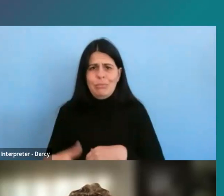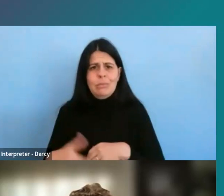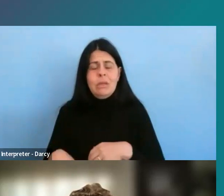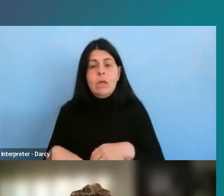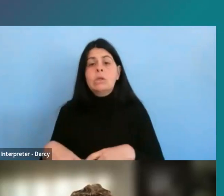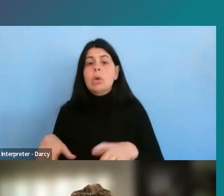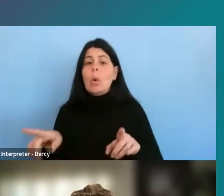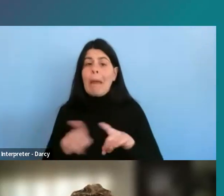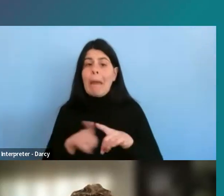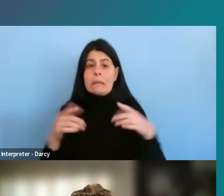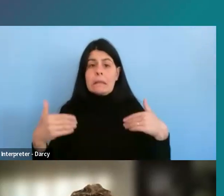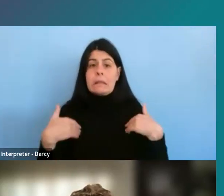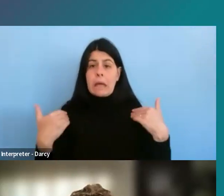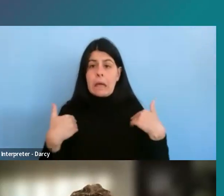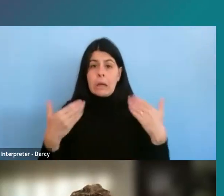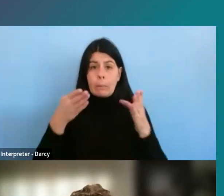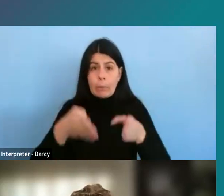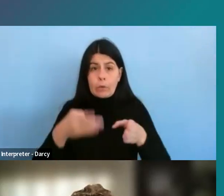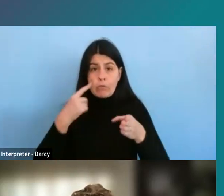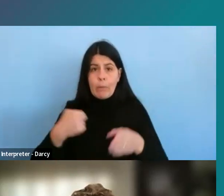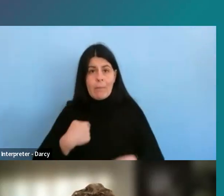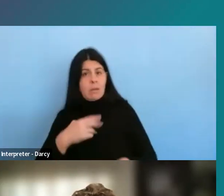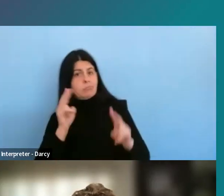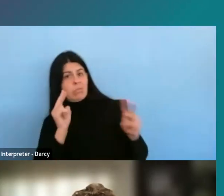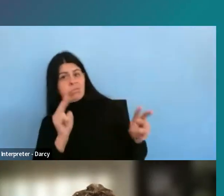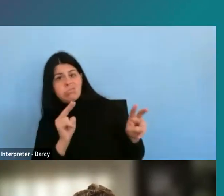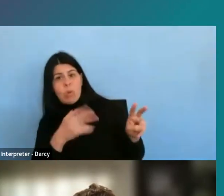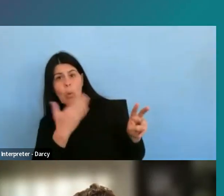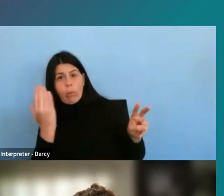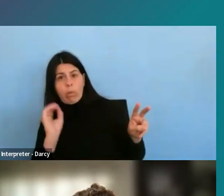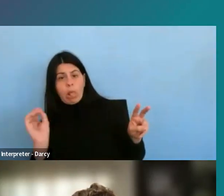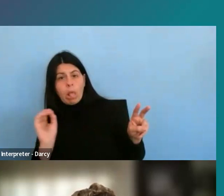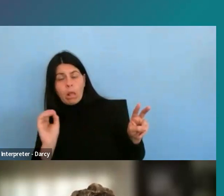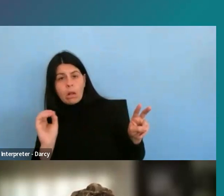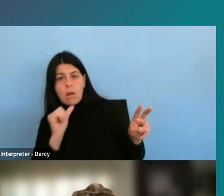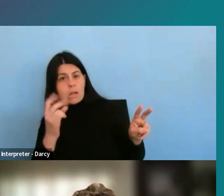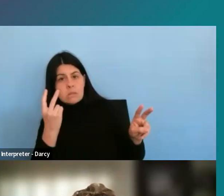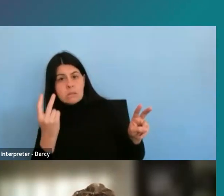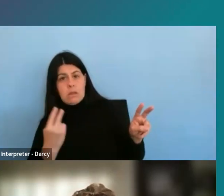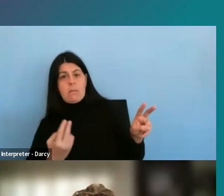young person, what that did in not seeing myself was really